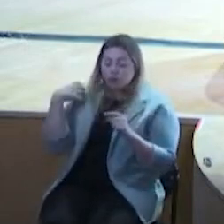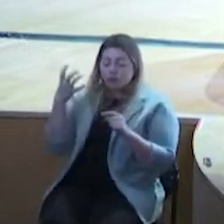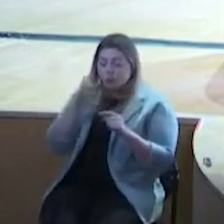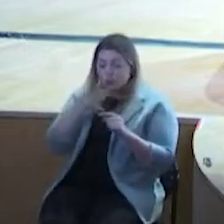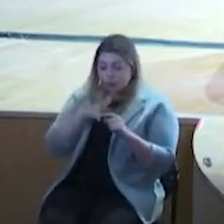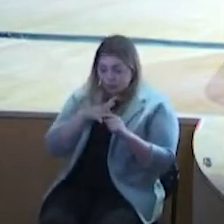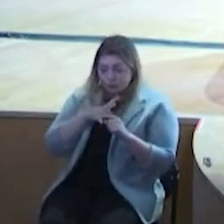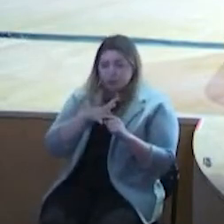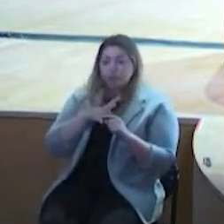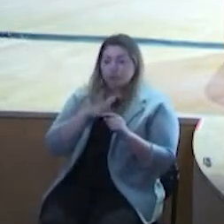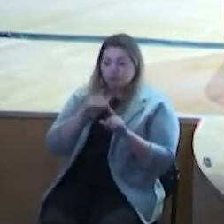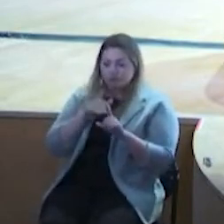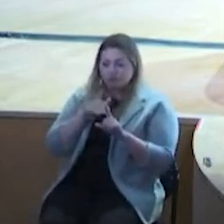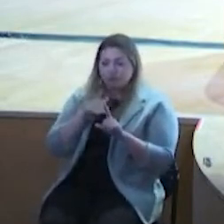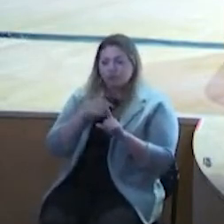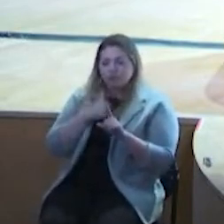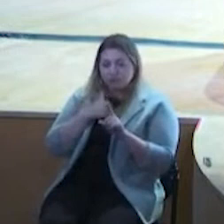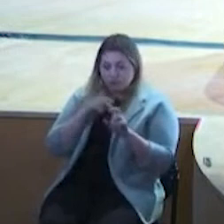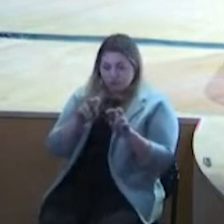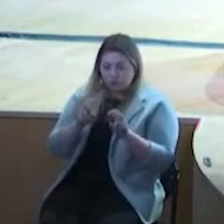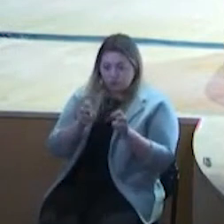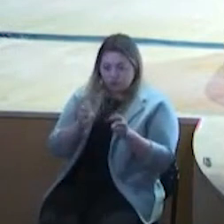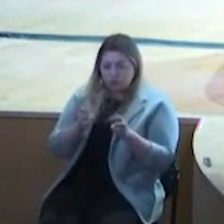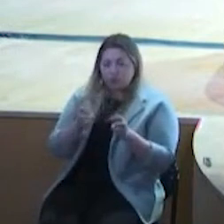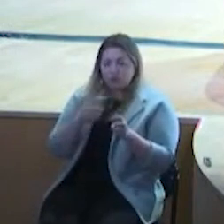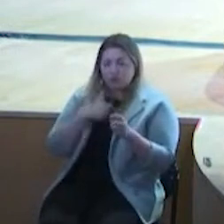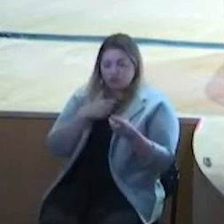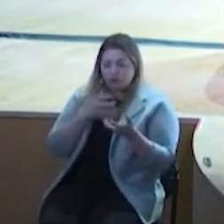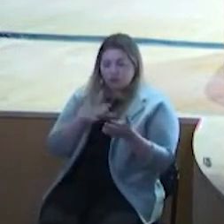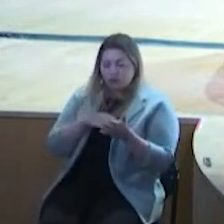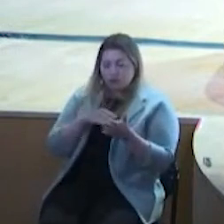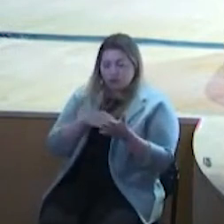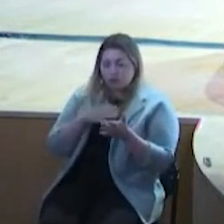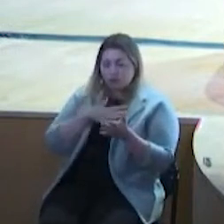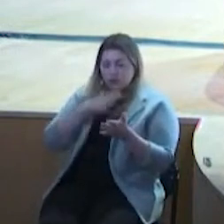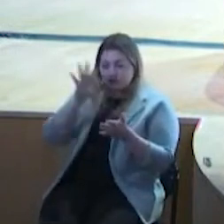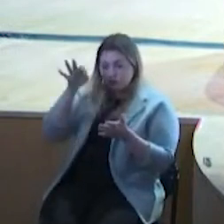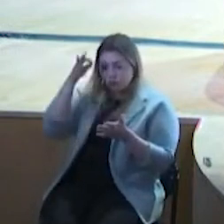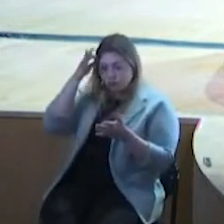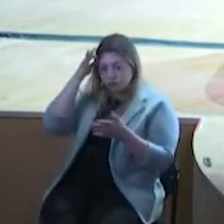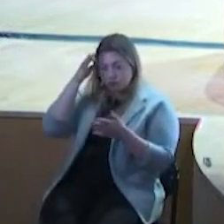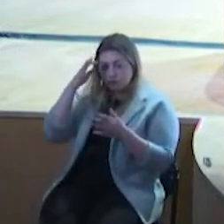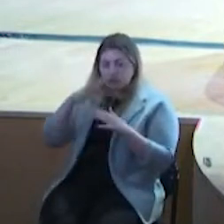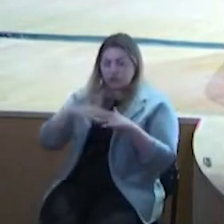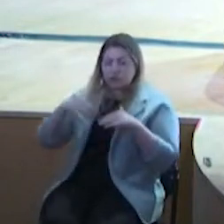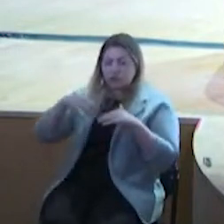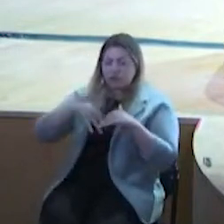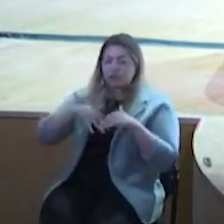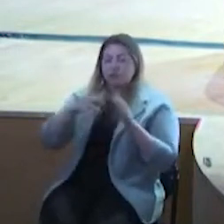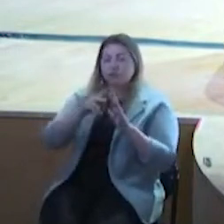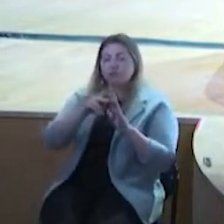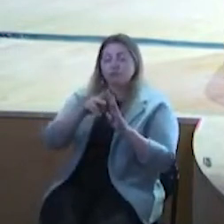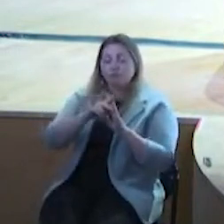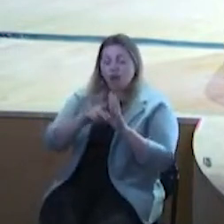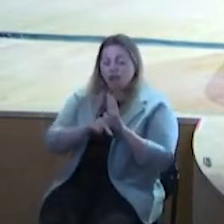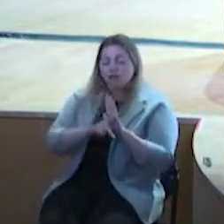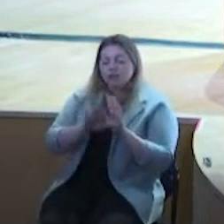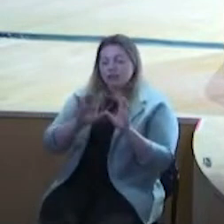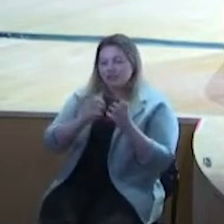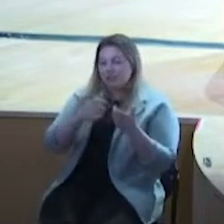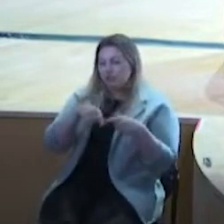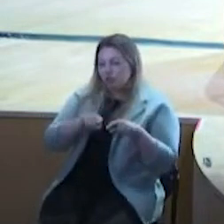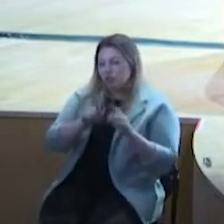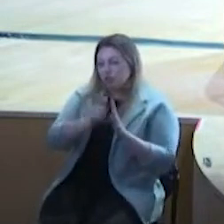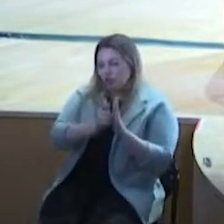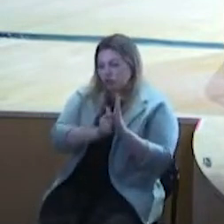of a quote that I learned in my federal Indian policy class in law school. And